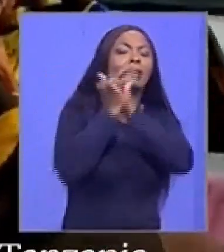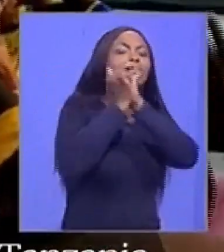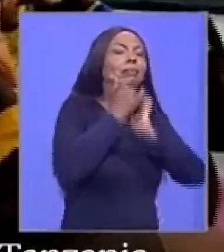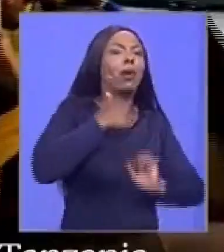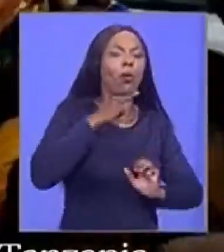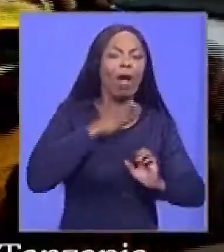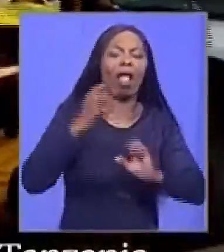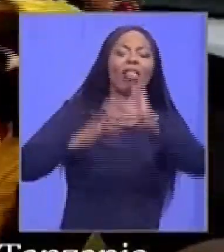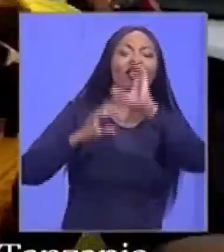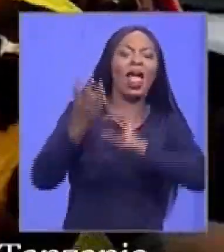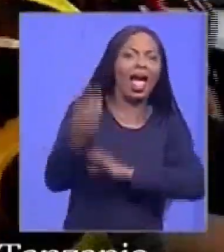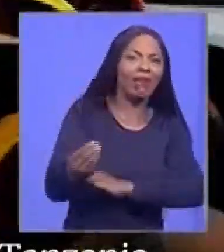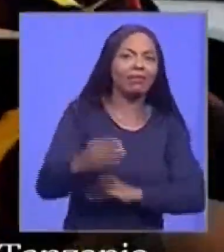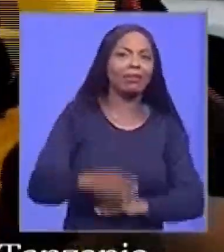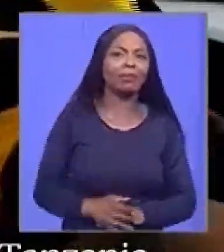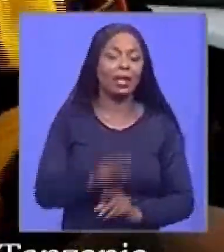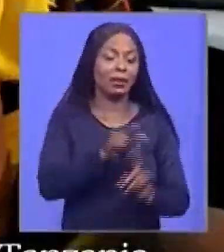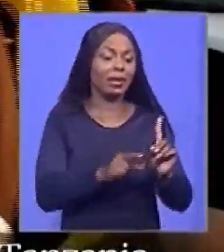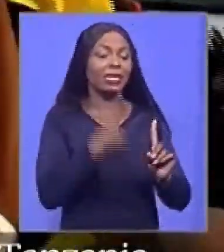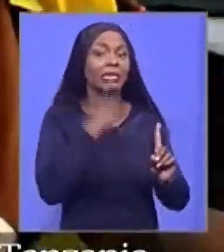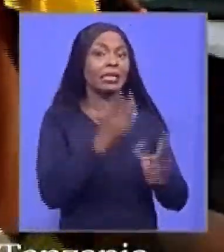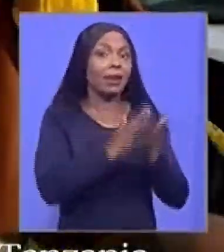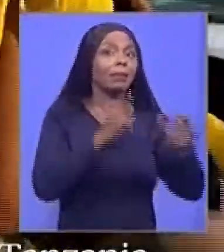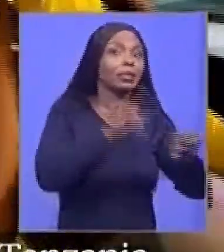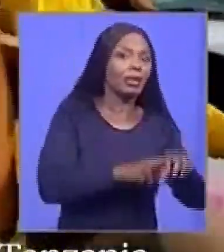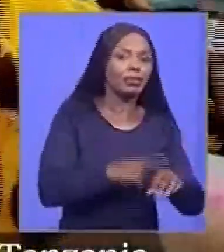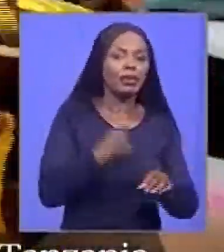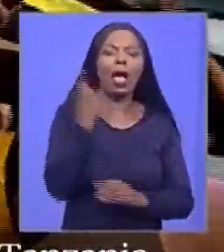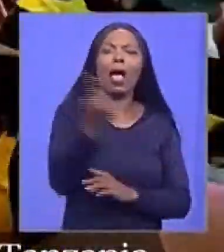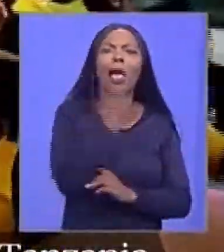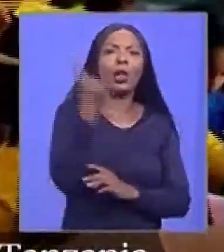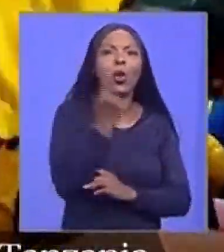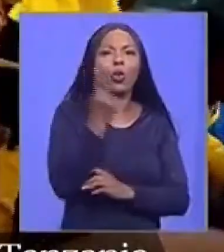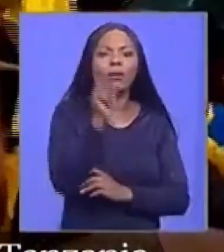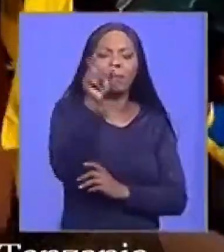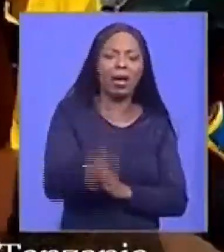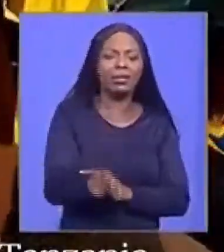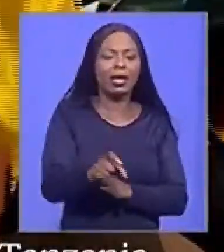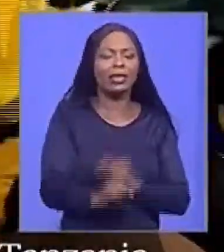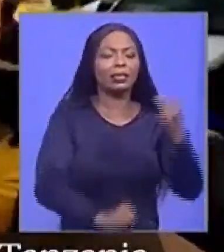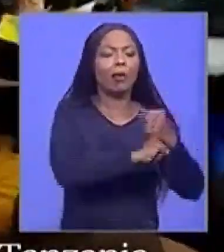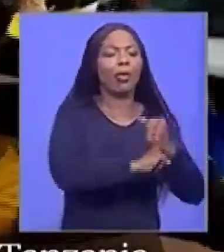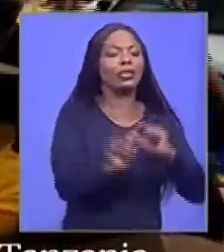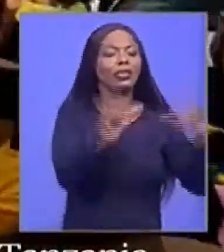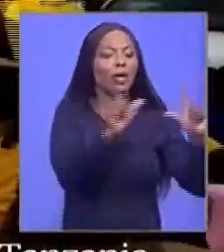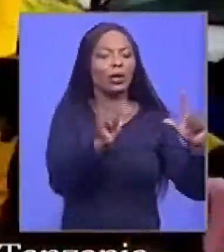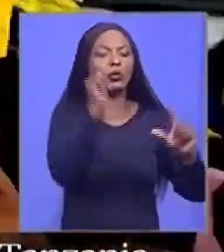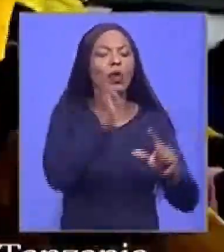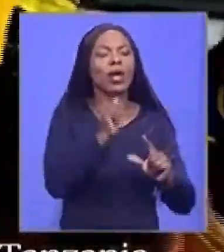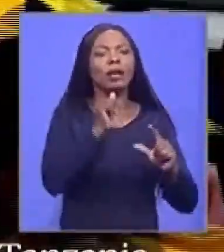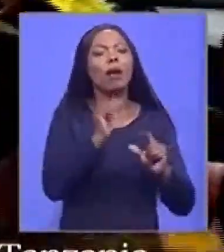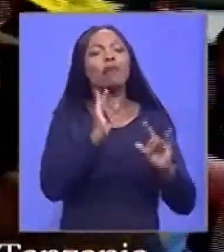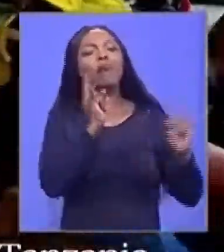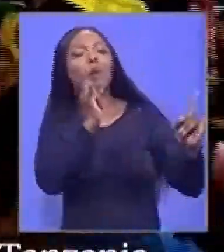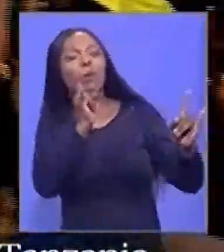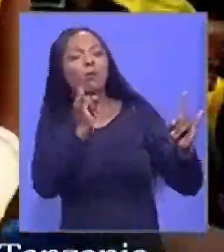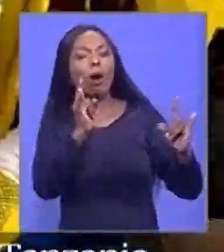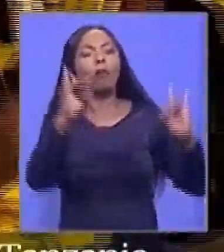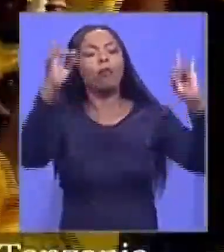Ka dinako tše dingwe kokwana o re e ba yena fela molatedi wa Sundowns le patlelong ka bophara. I went